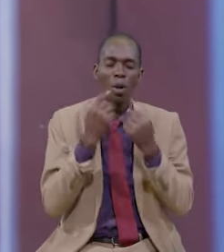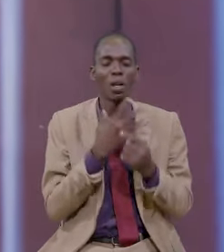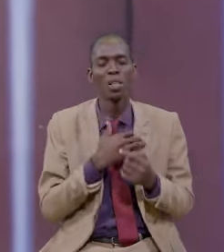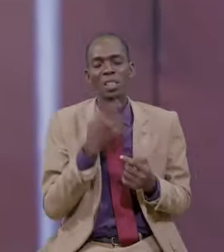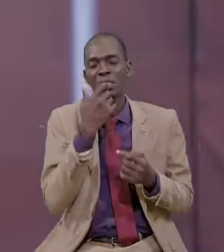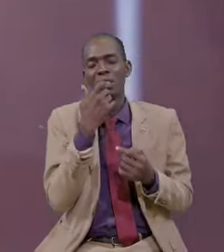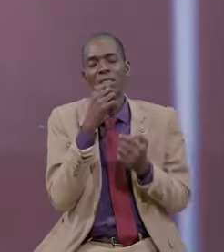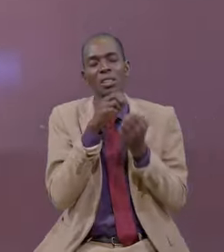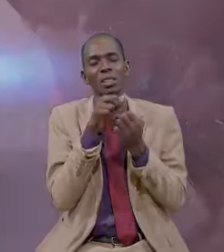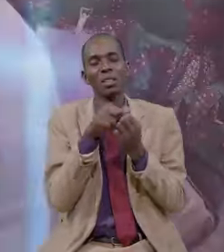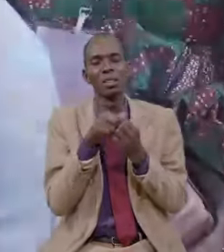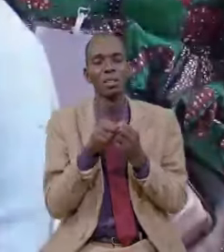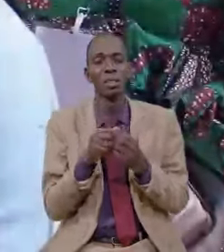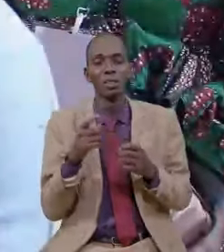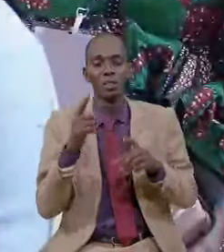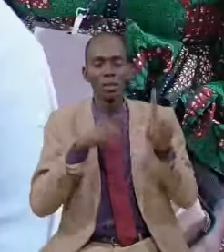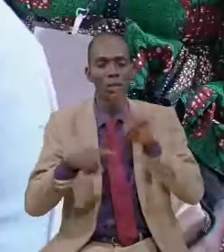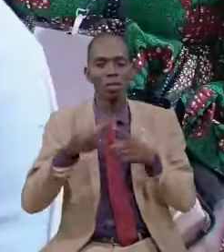I will not go there.